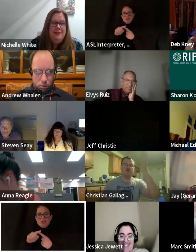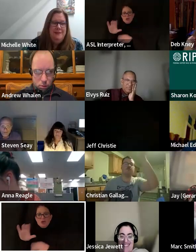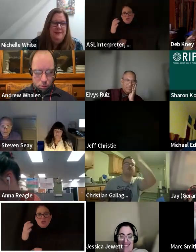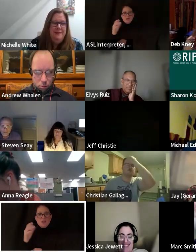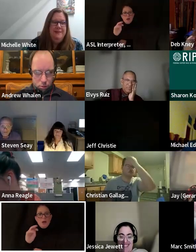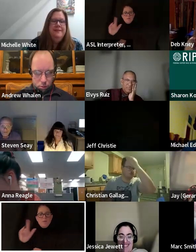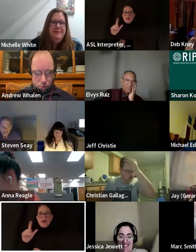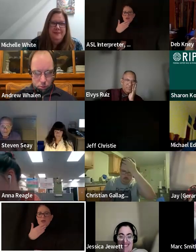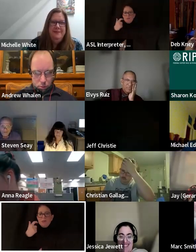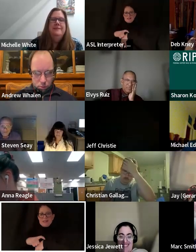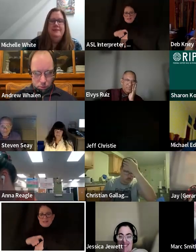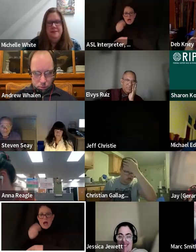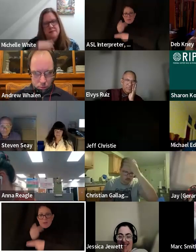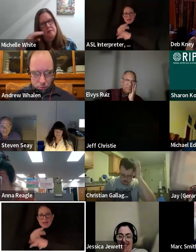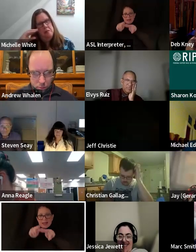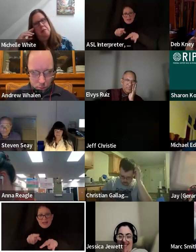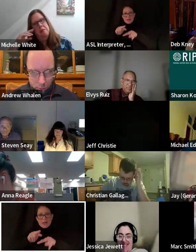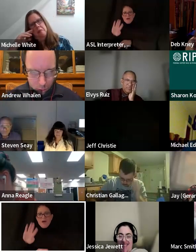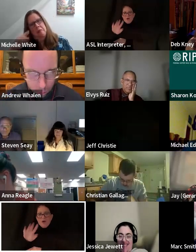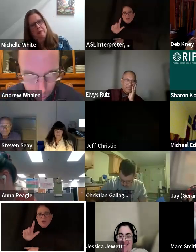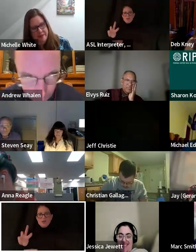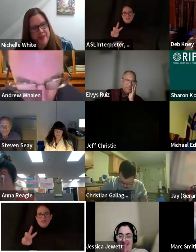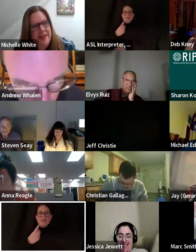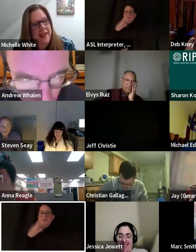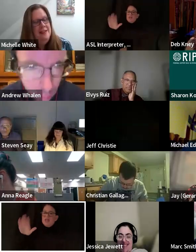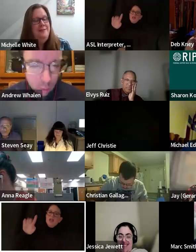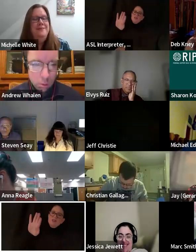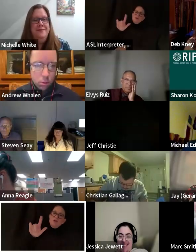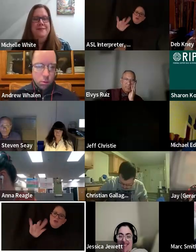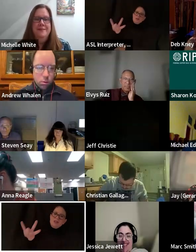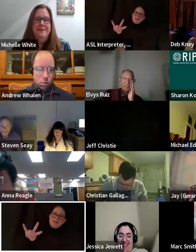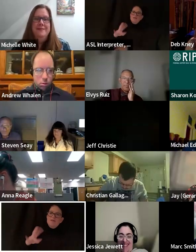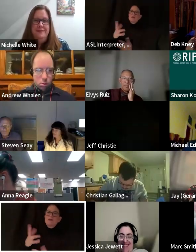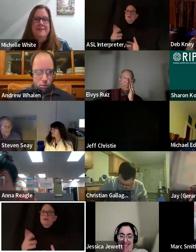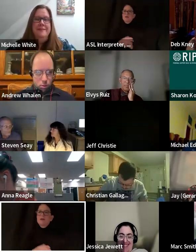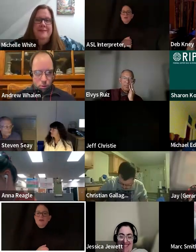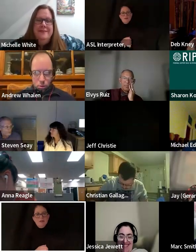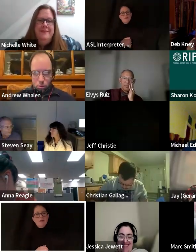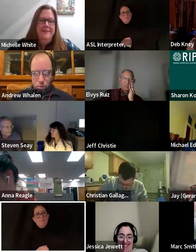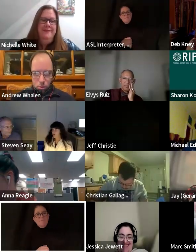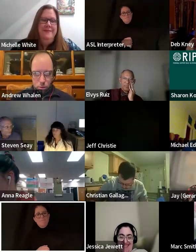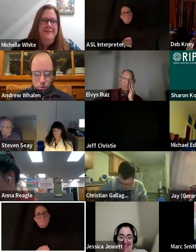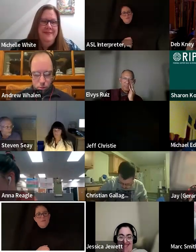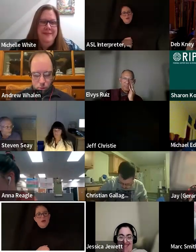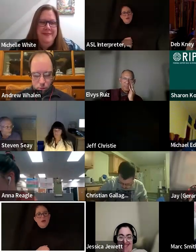is the best timekeeper. If I didn't say it was 4:26, he would say, "Oh, it's 4:27 now."